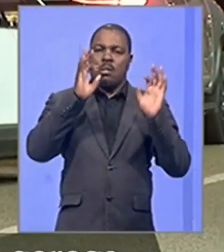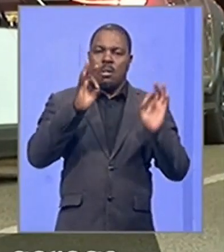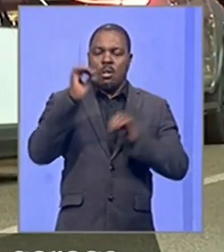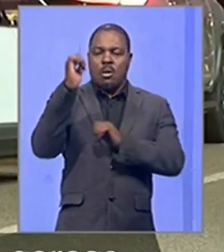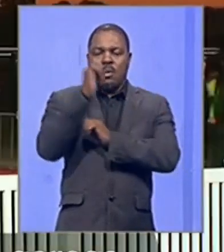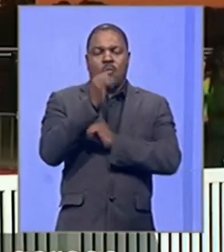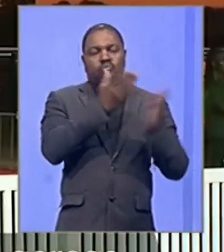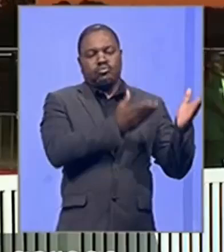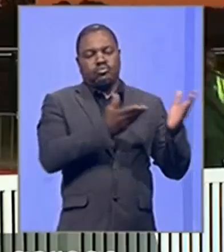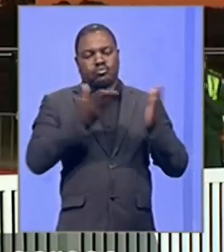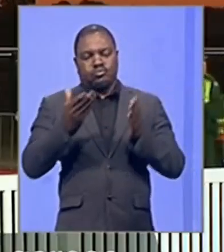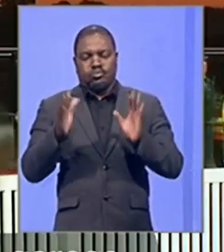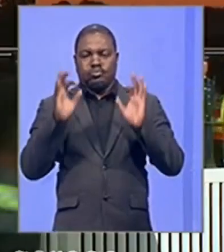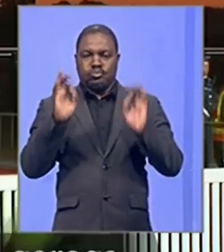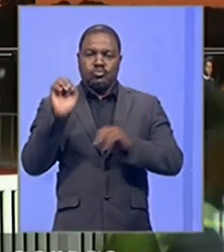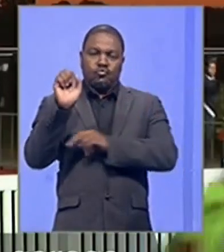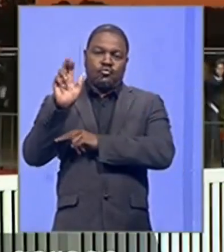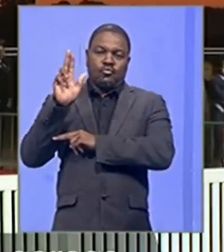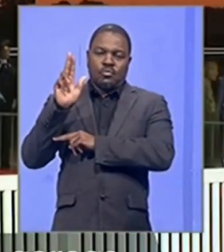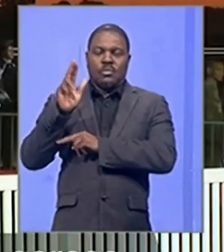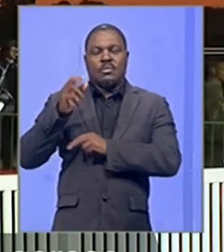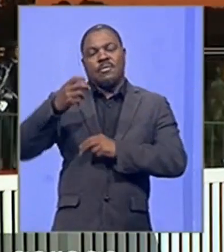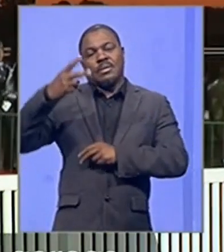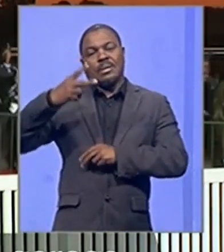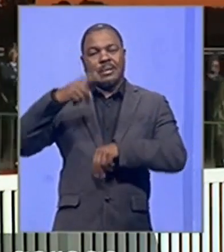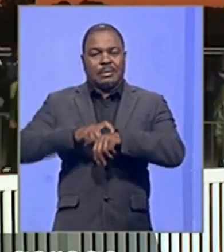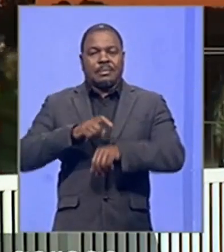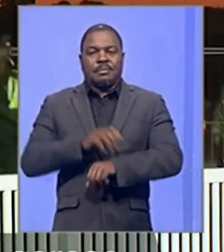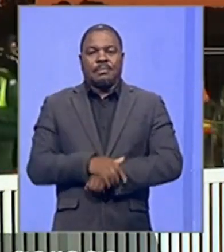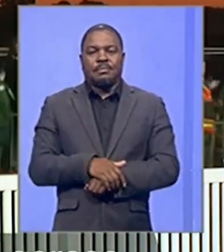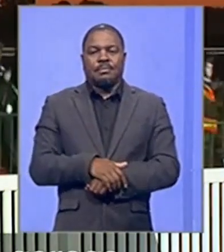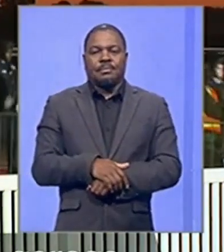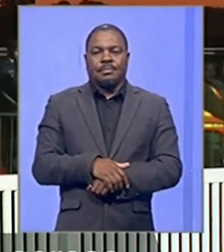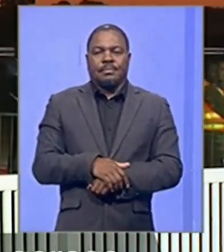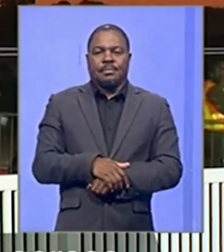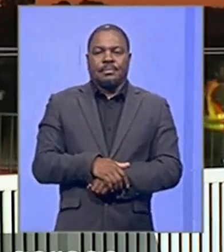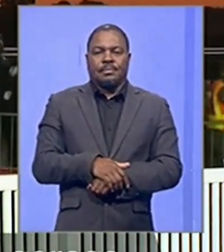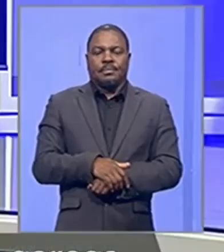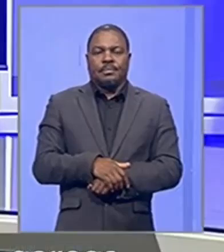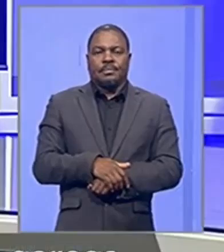ba mopresidente wa Afrika Borwa lekga la bobedi.